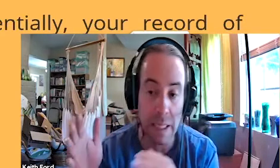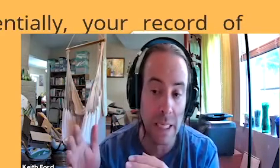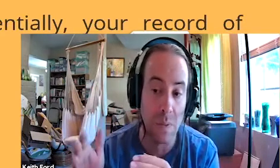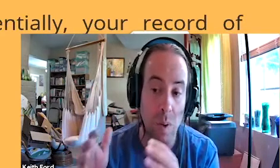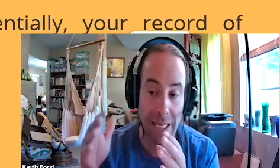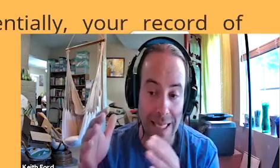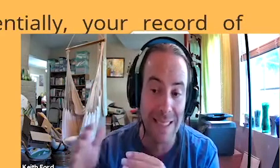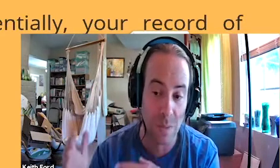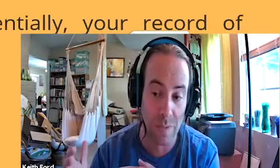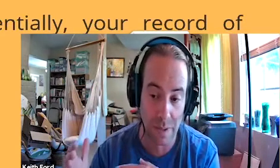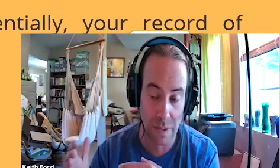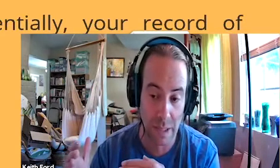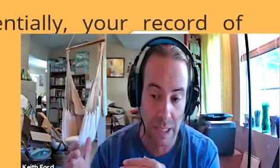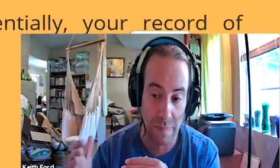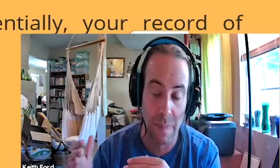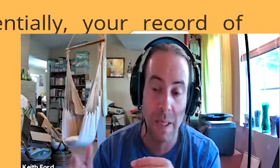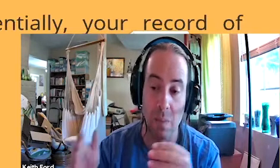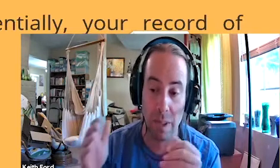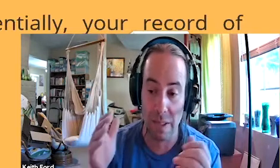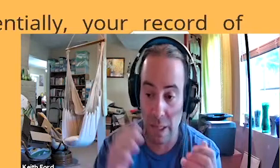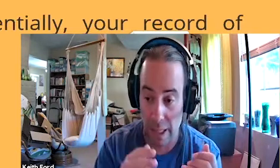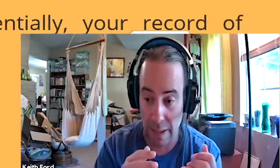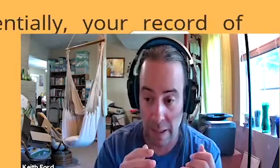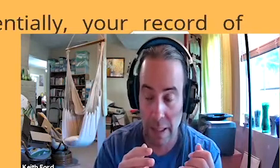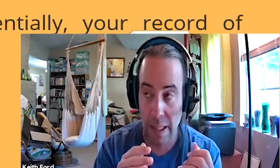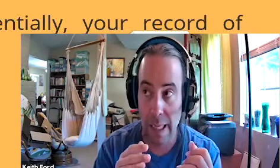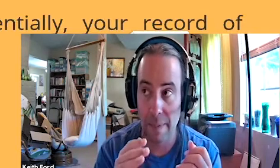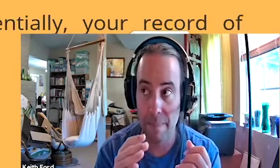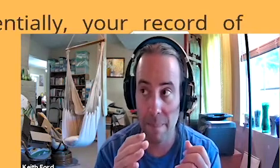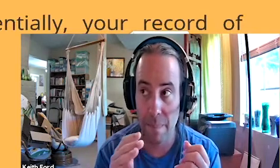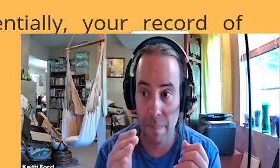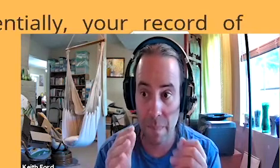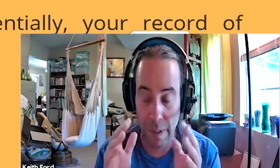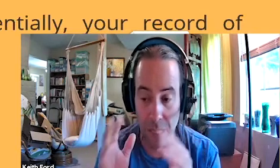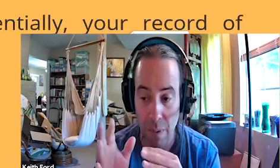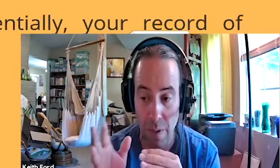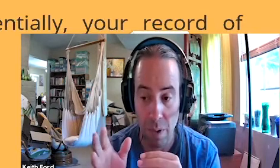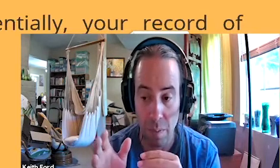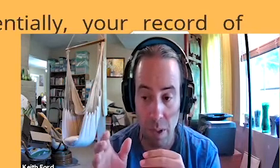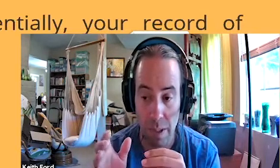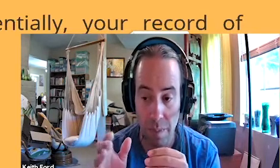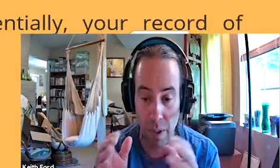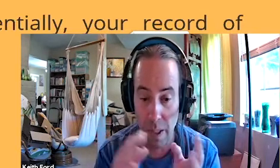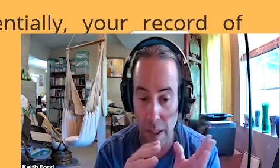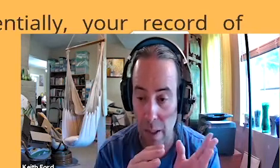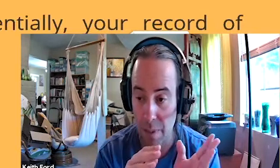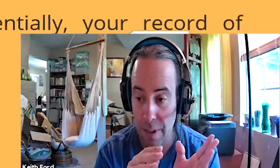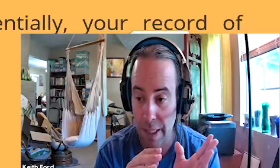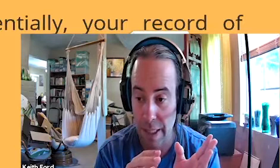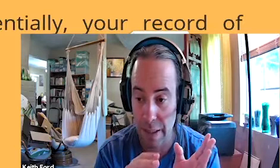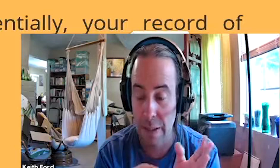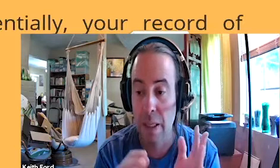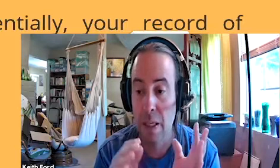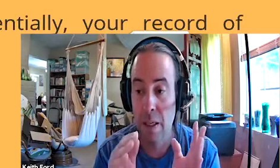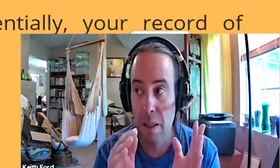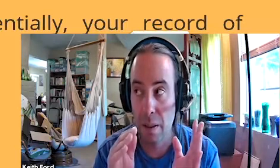clearly delineated what is a grievance and what is not. Again, Rio will go more into this, but all I will